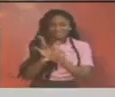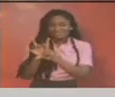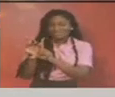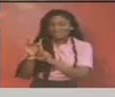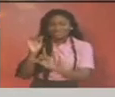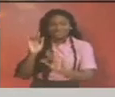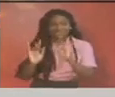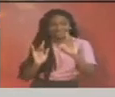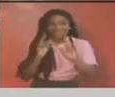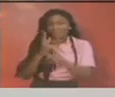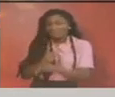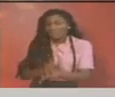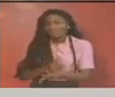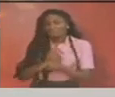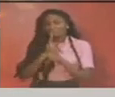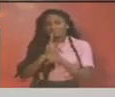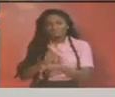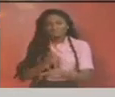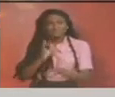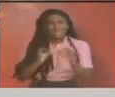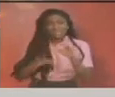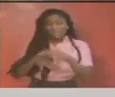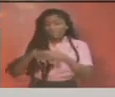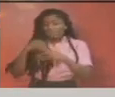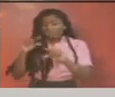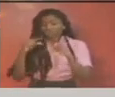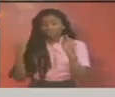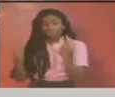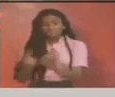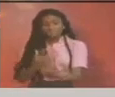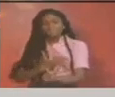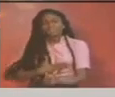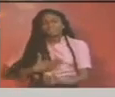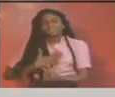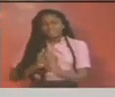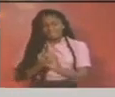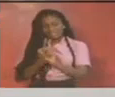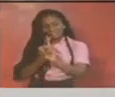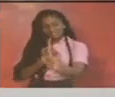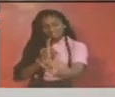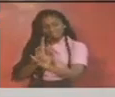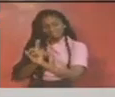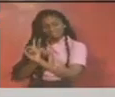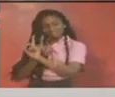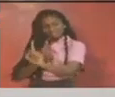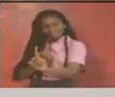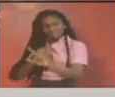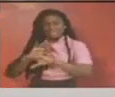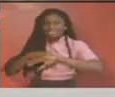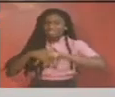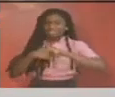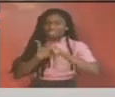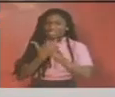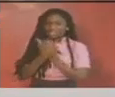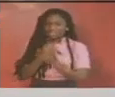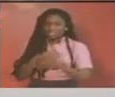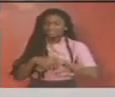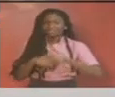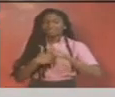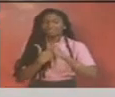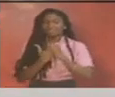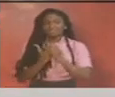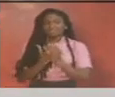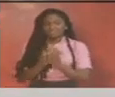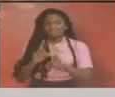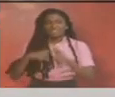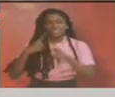go to a gathering, try to maintain the 6 feet distance, sanitize as appropriate, and we can all get the numbers back down